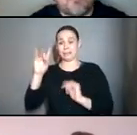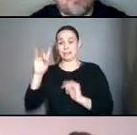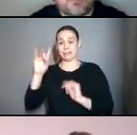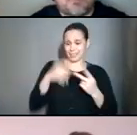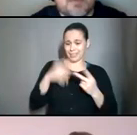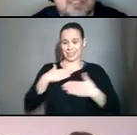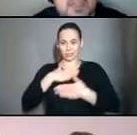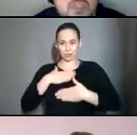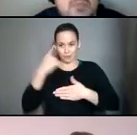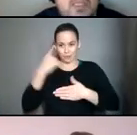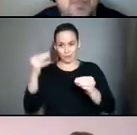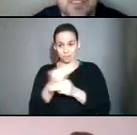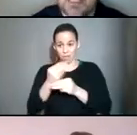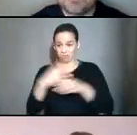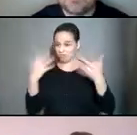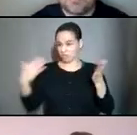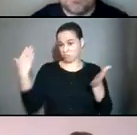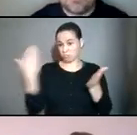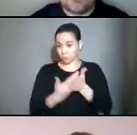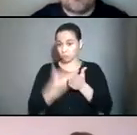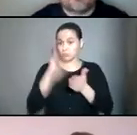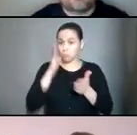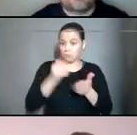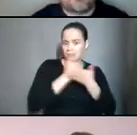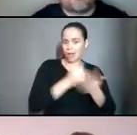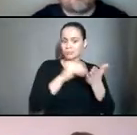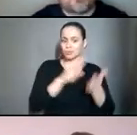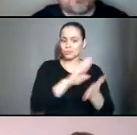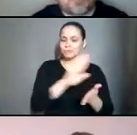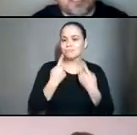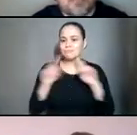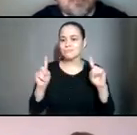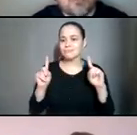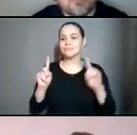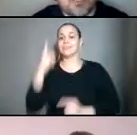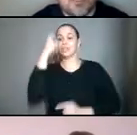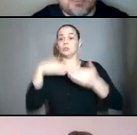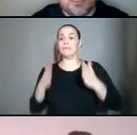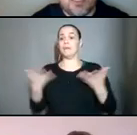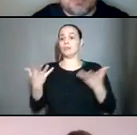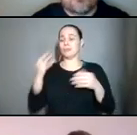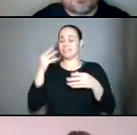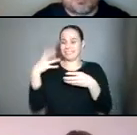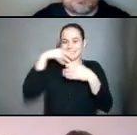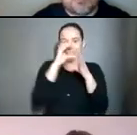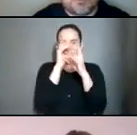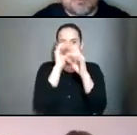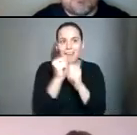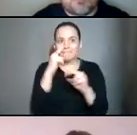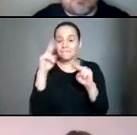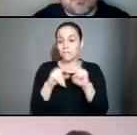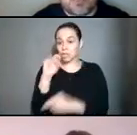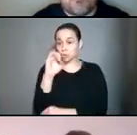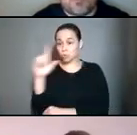and positively impact student achievement. Dreambox Learning is an engaging and fun tool that will support your math